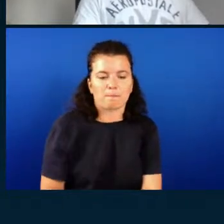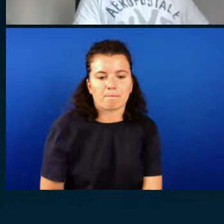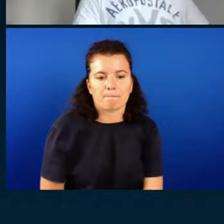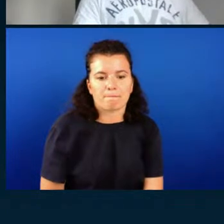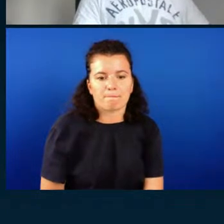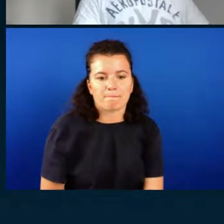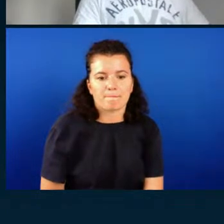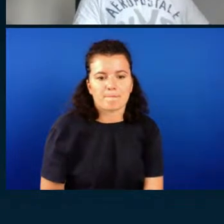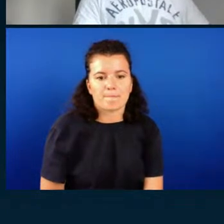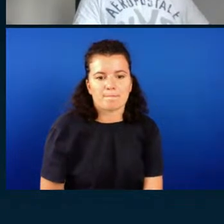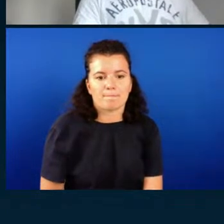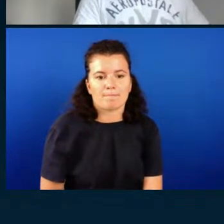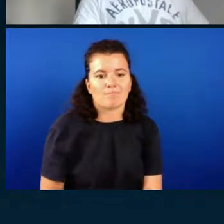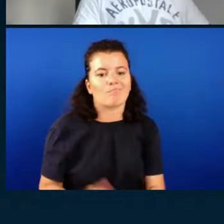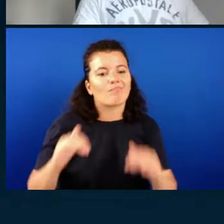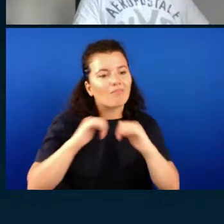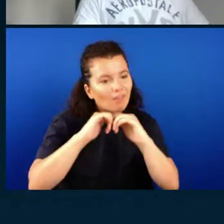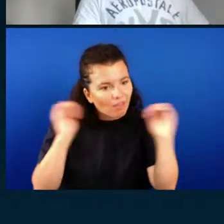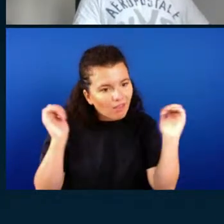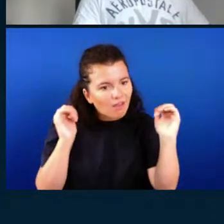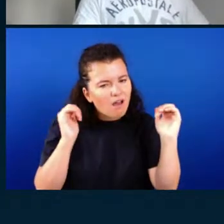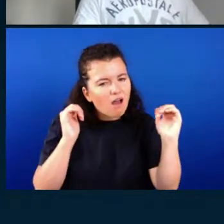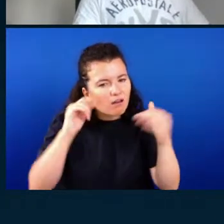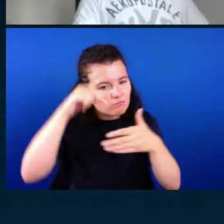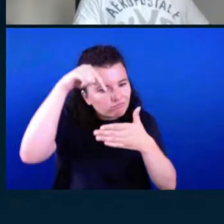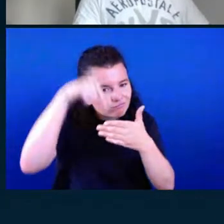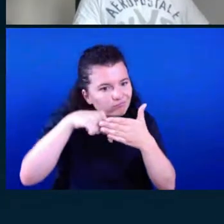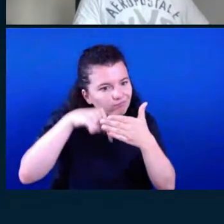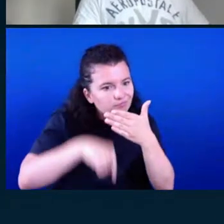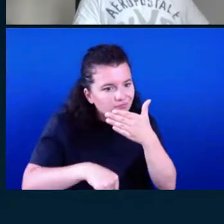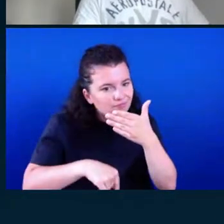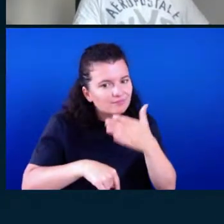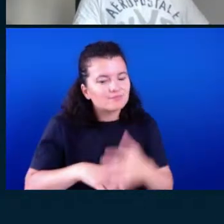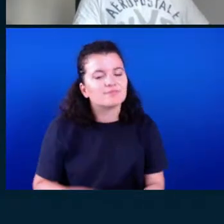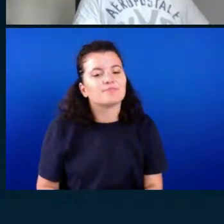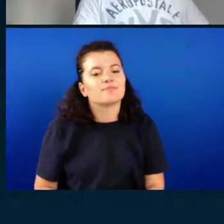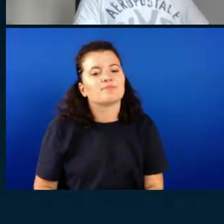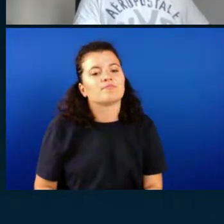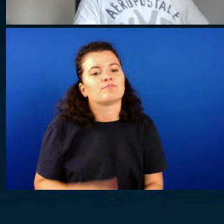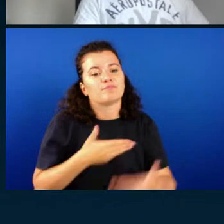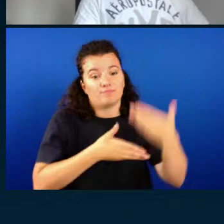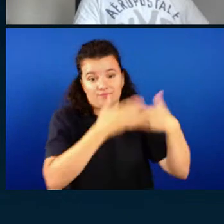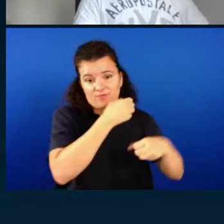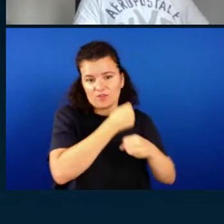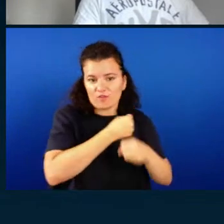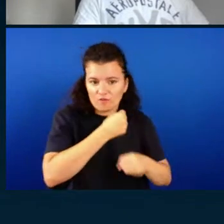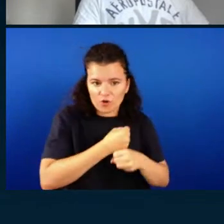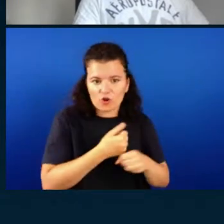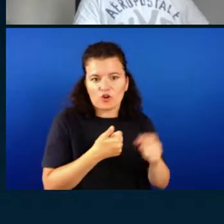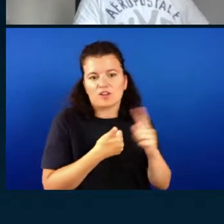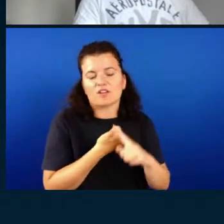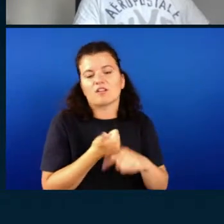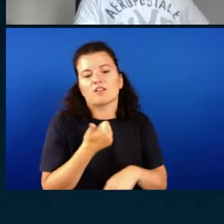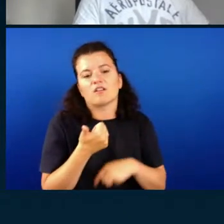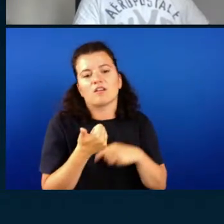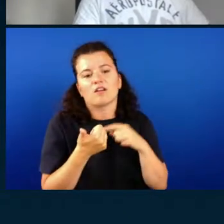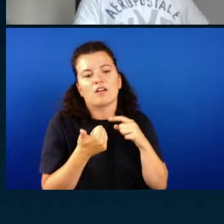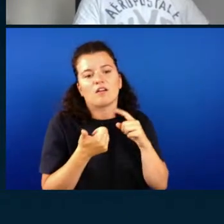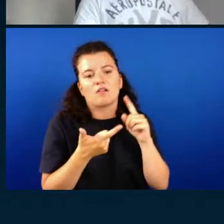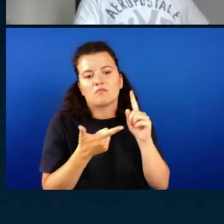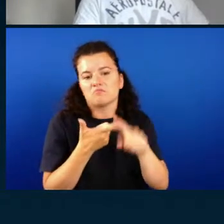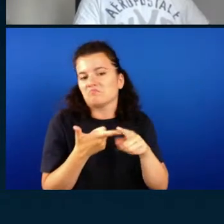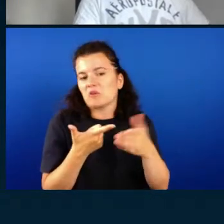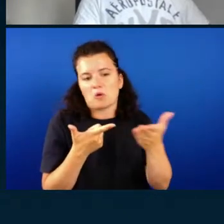More insights, and I'm looking at, okay, so past workflow LA has been deployed, or it could have